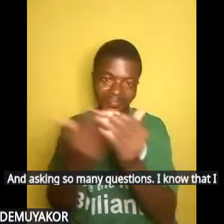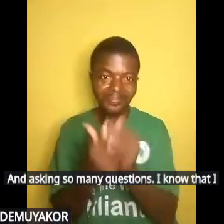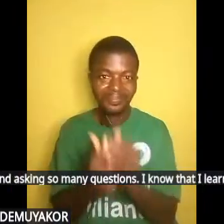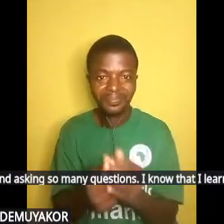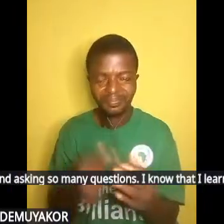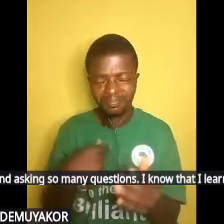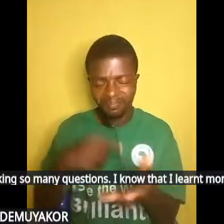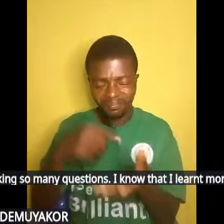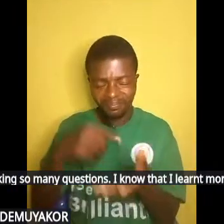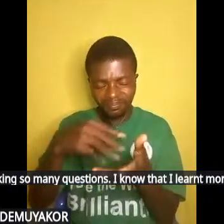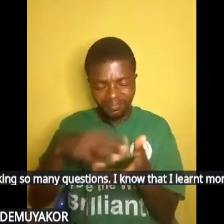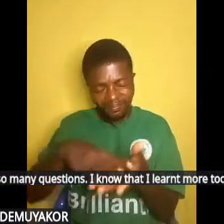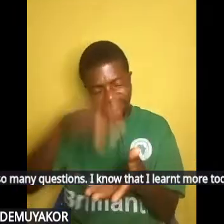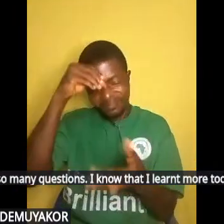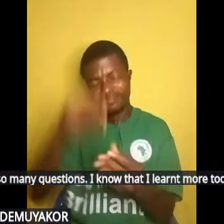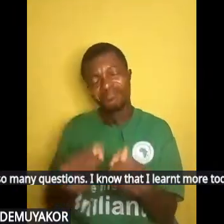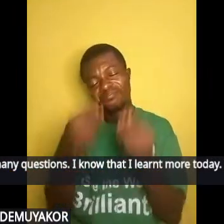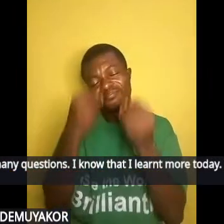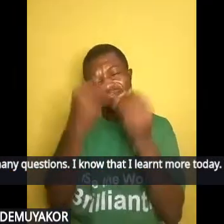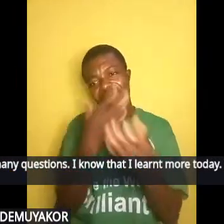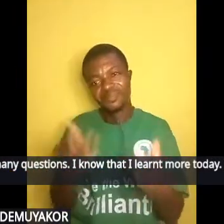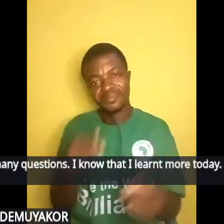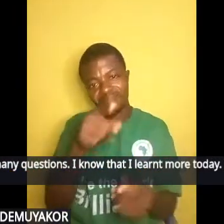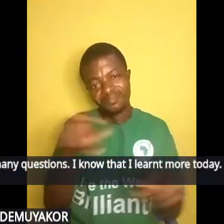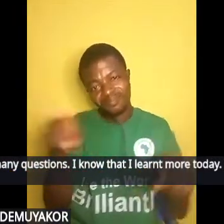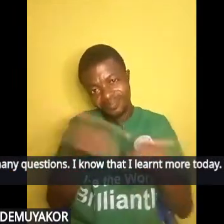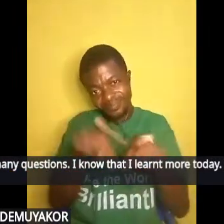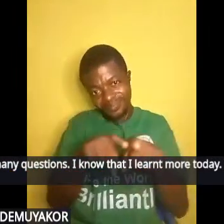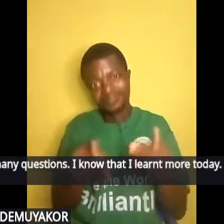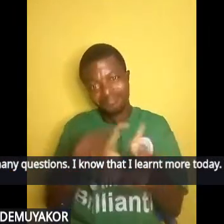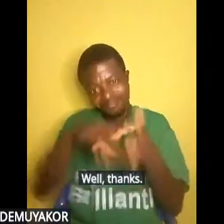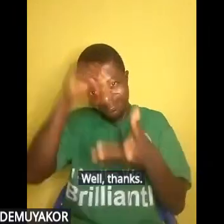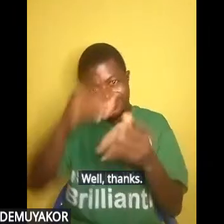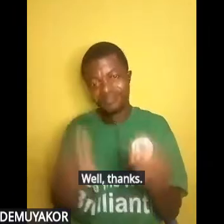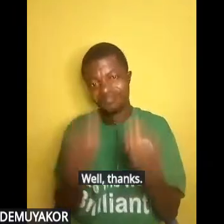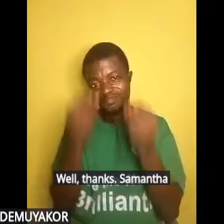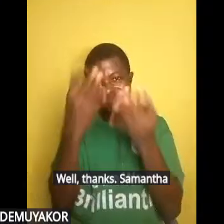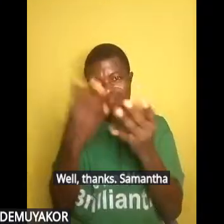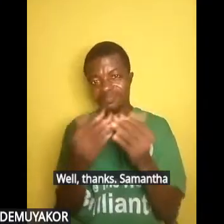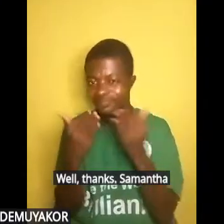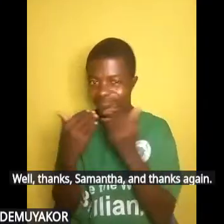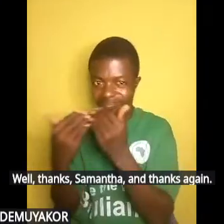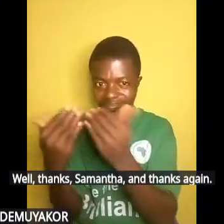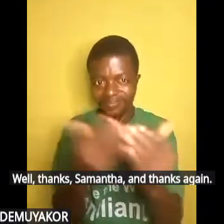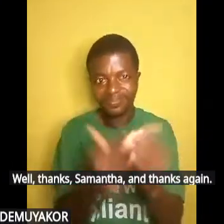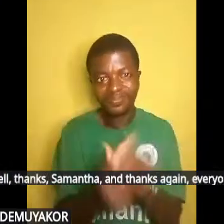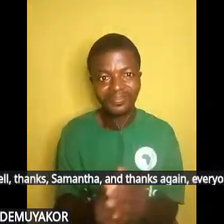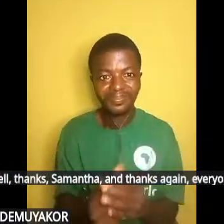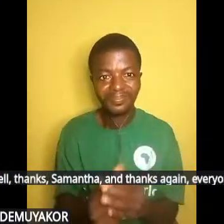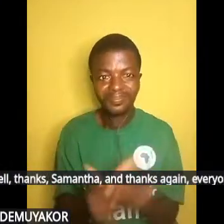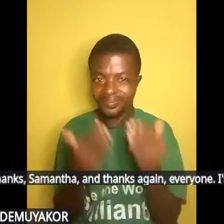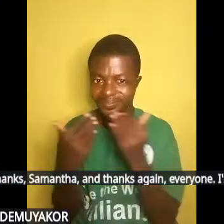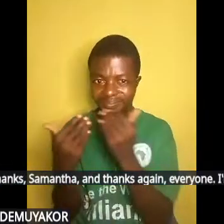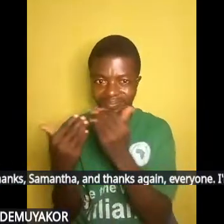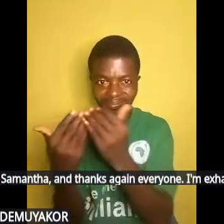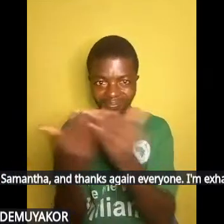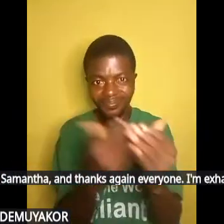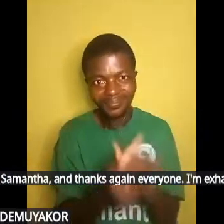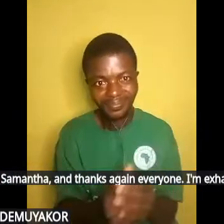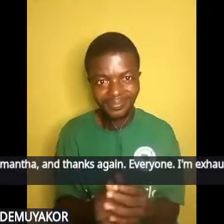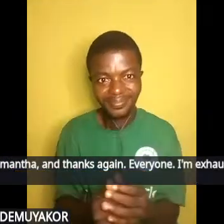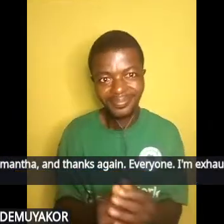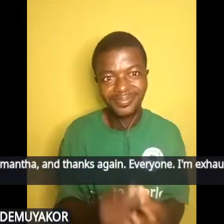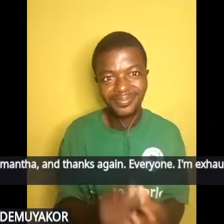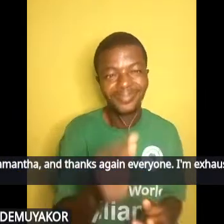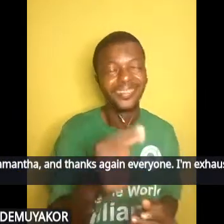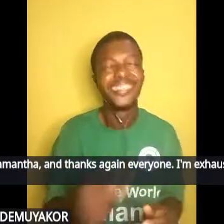today, so thank you so much. Well, thanks, Samantha, and thanks again, everyone. I'm exhausted, but in the best way, so